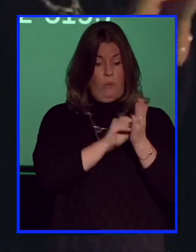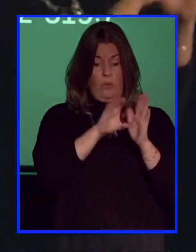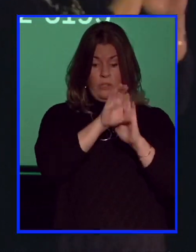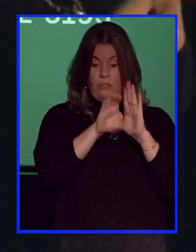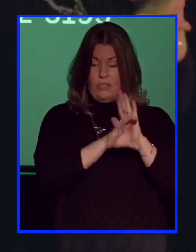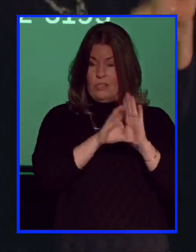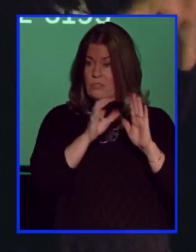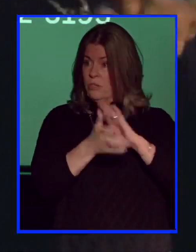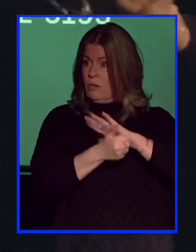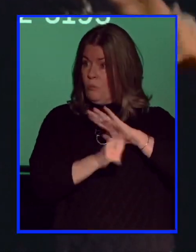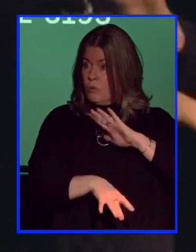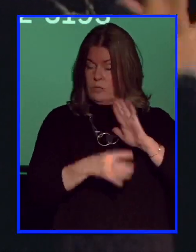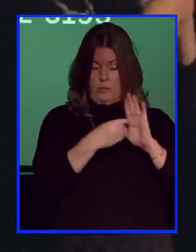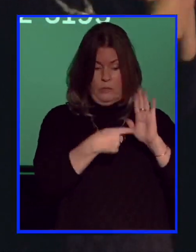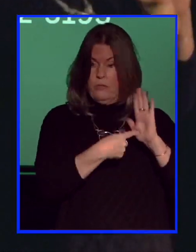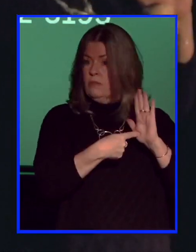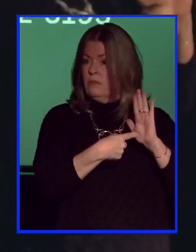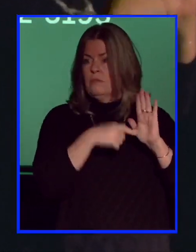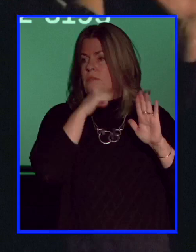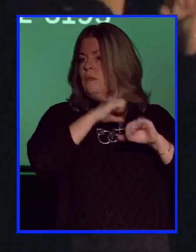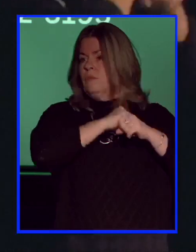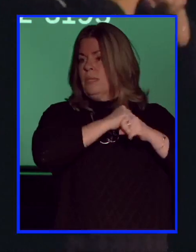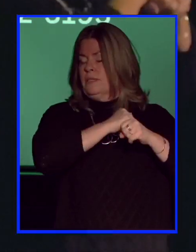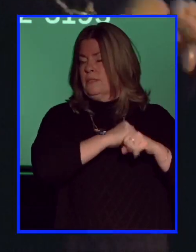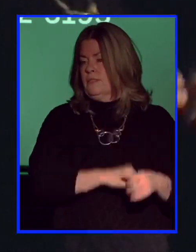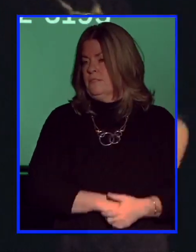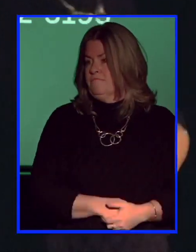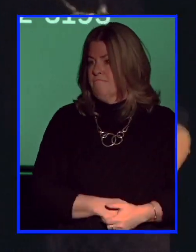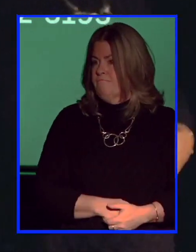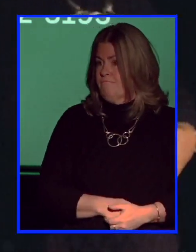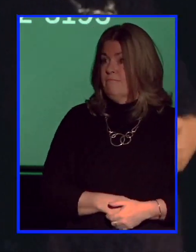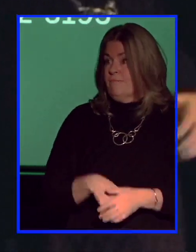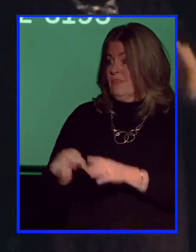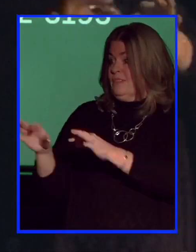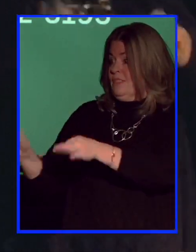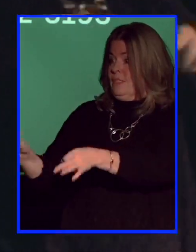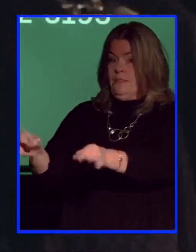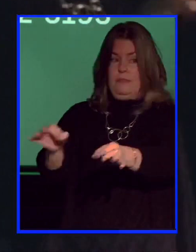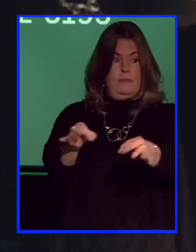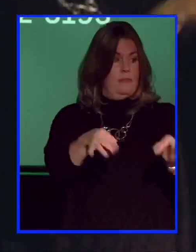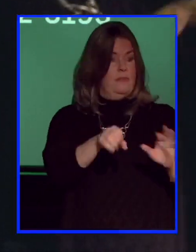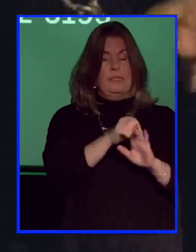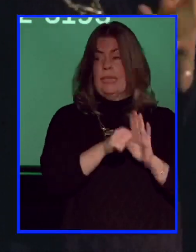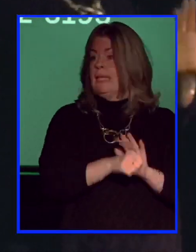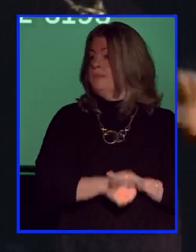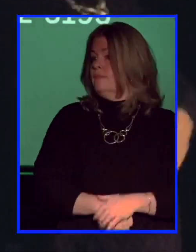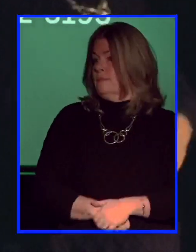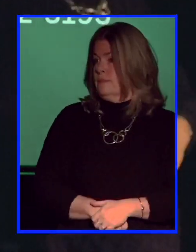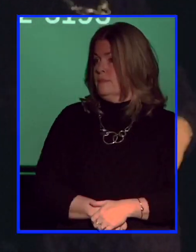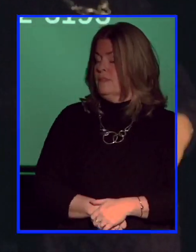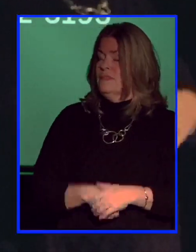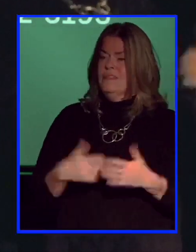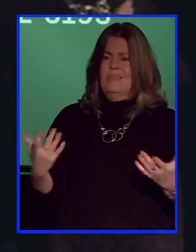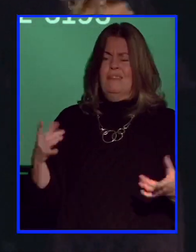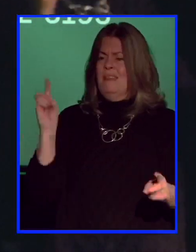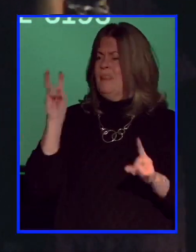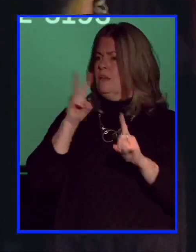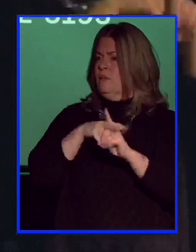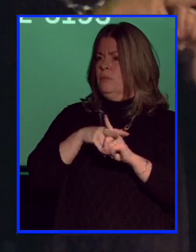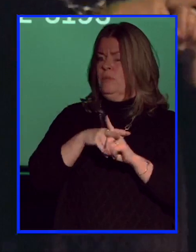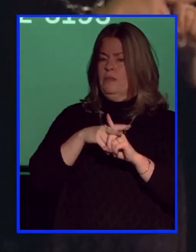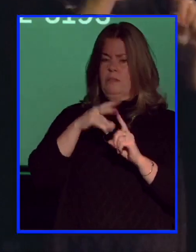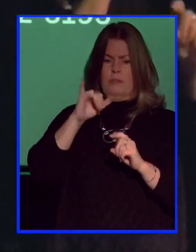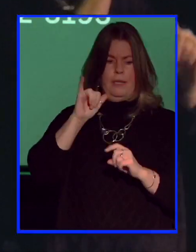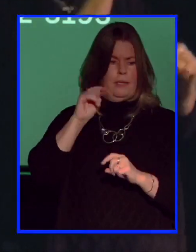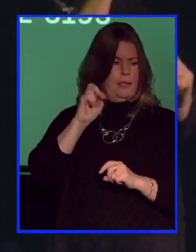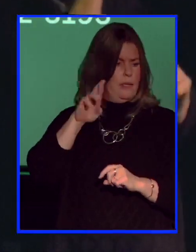abortion, then that's not protected, and it's up to the states. And of course, that could apply to interracial marriage. It could